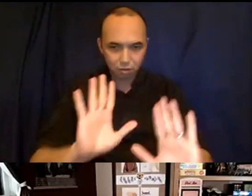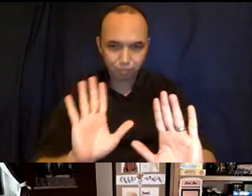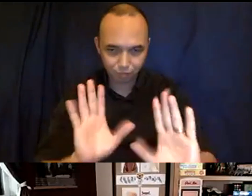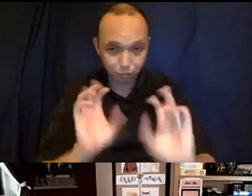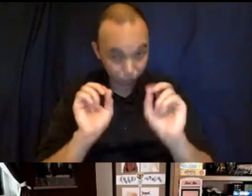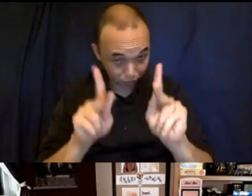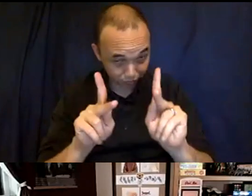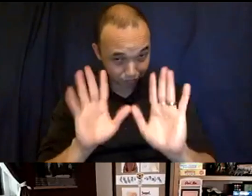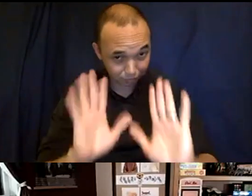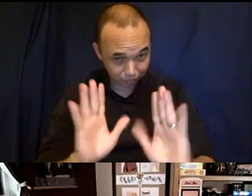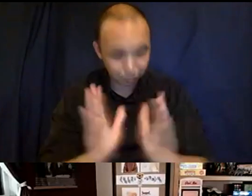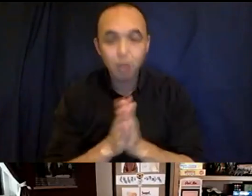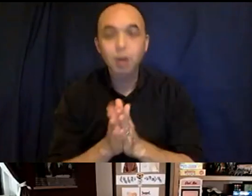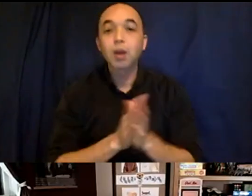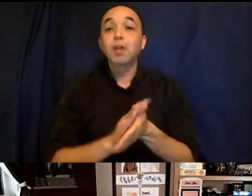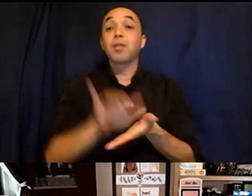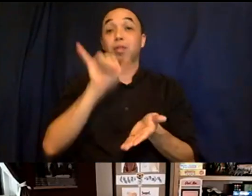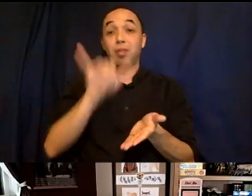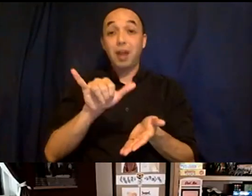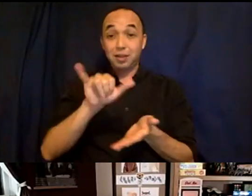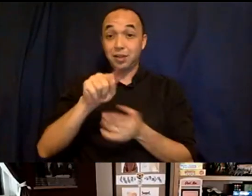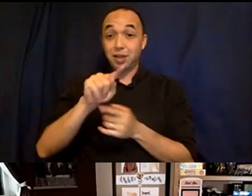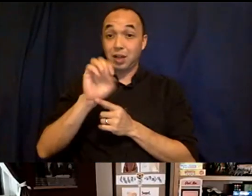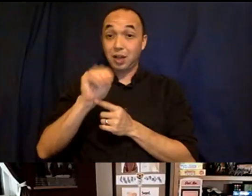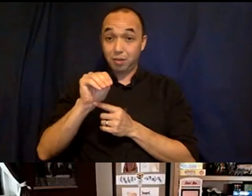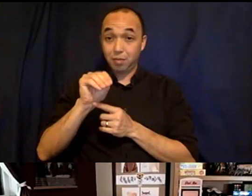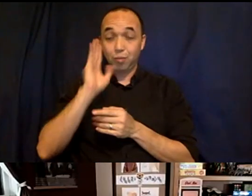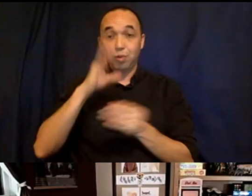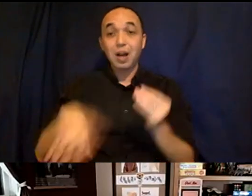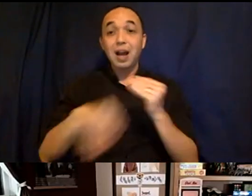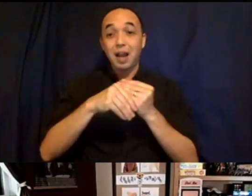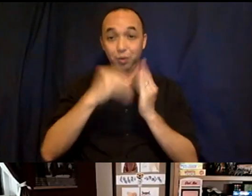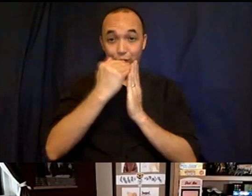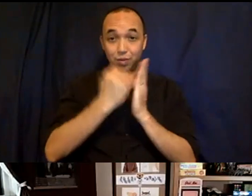So that is your GISH item. We will be updating the list with that.